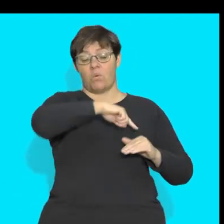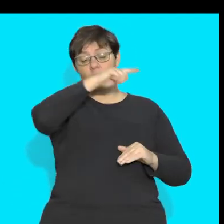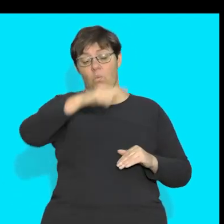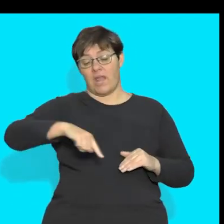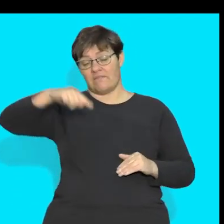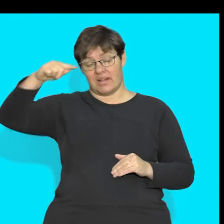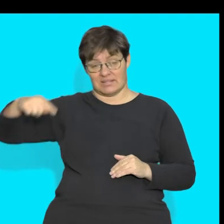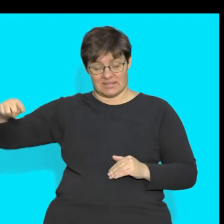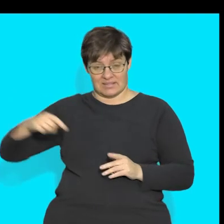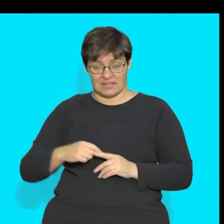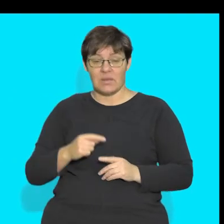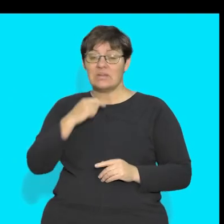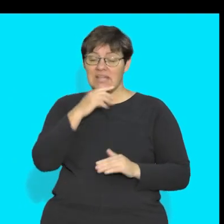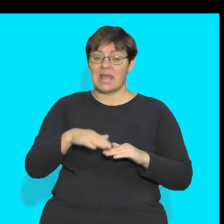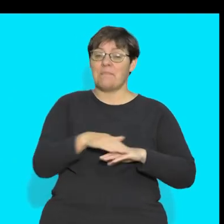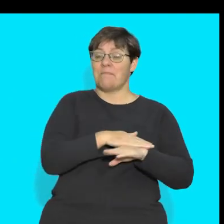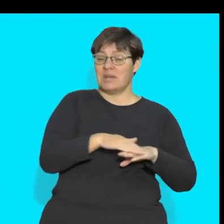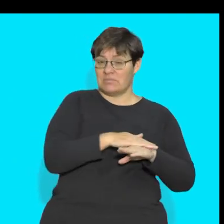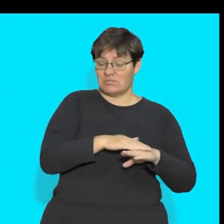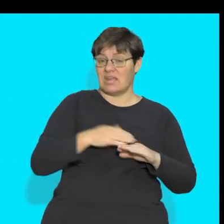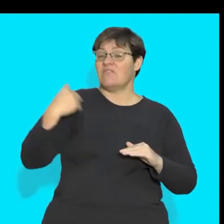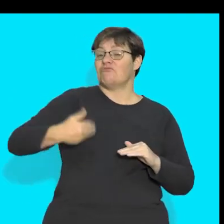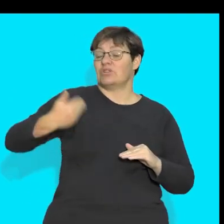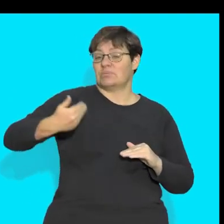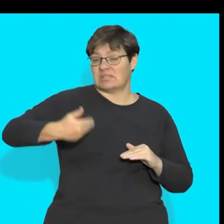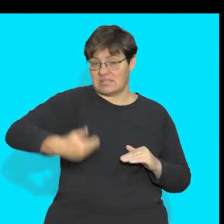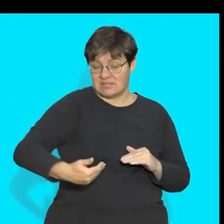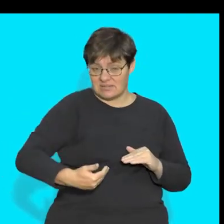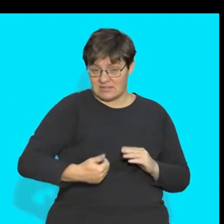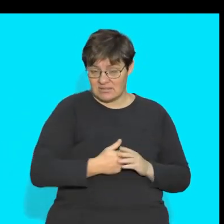Maximum wavelength. We talk about a minimum